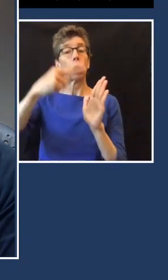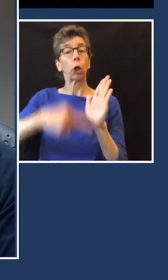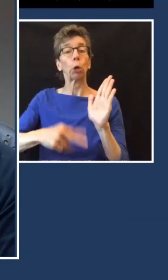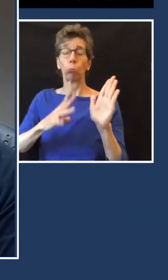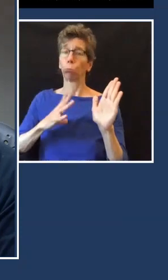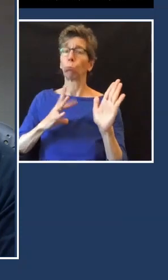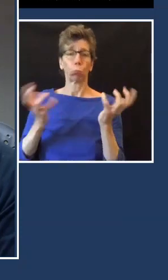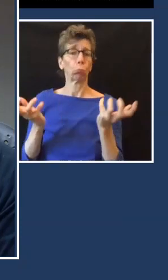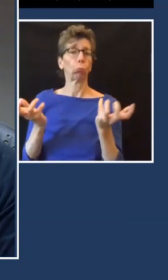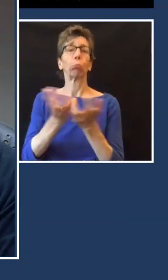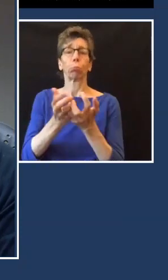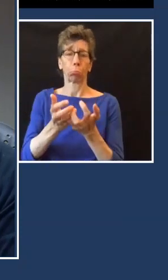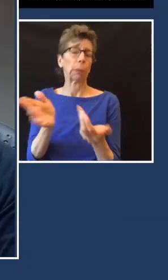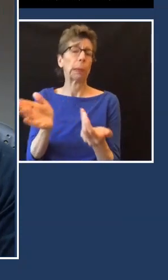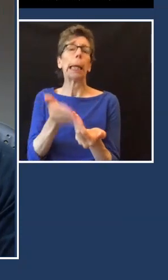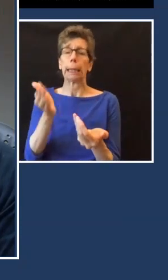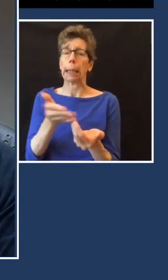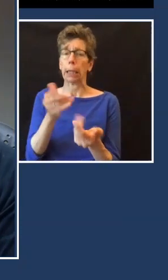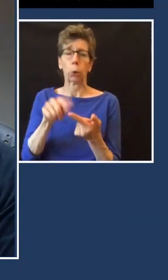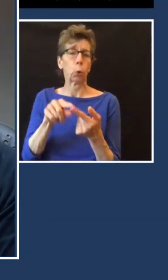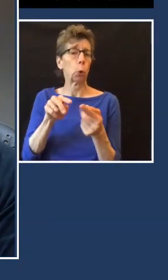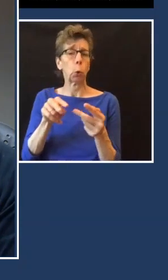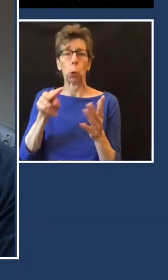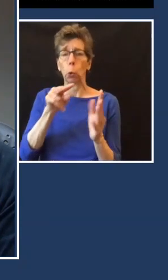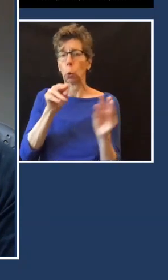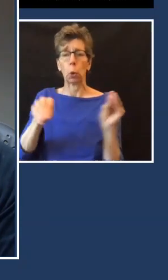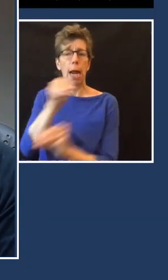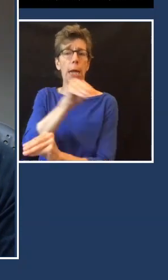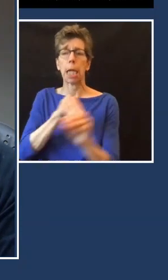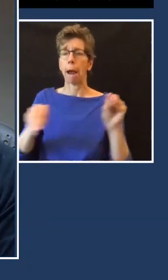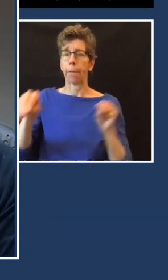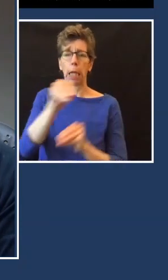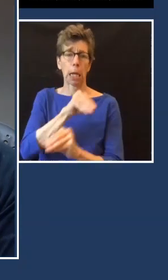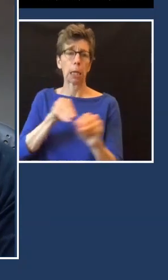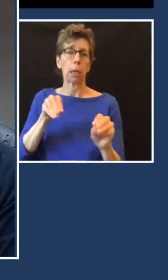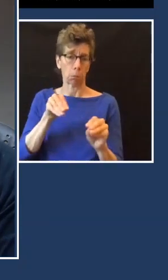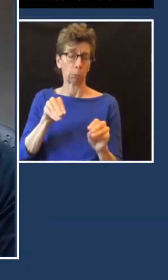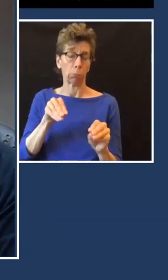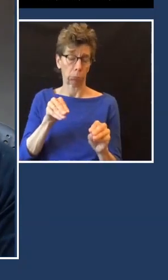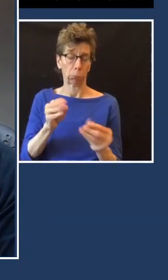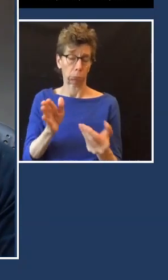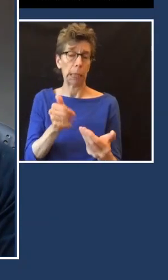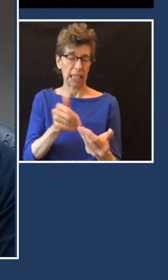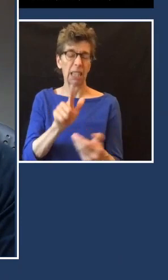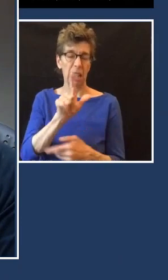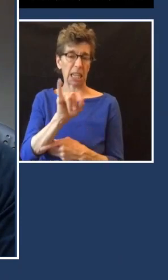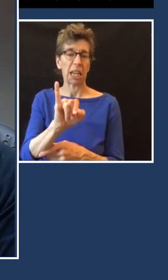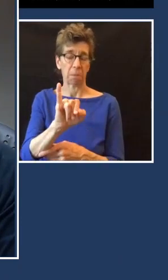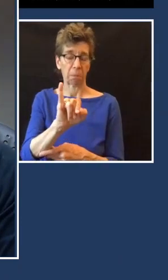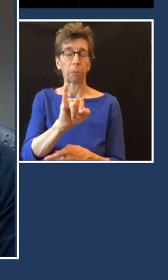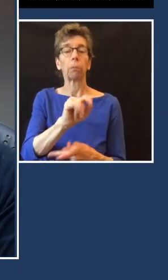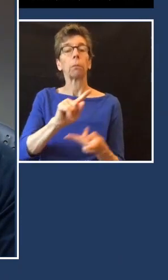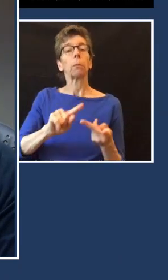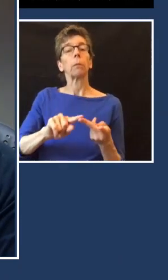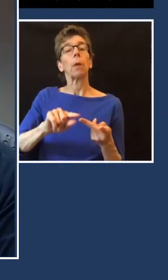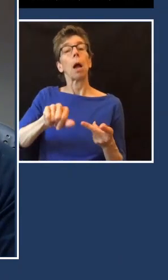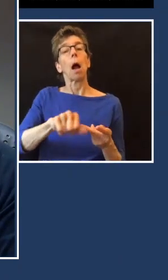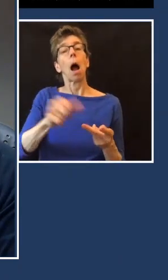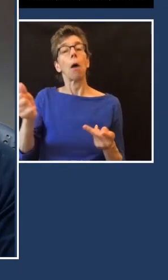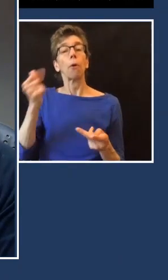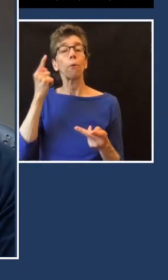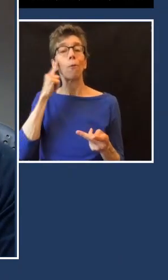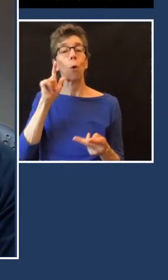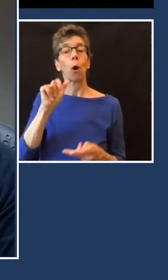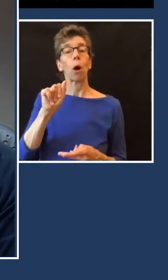easily navigate around using your screen reader. And then there are also options for alt tags or